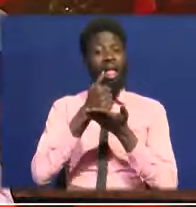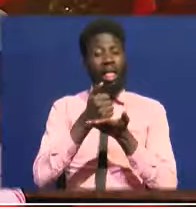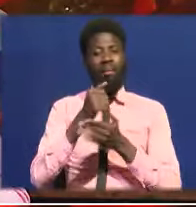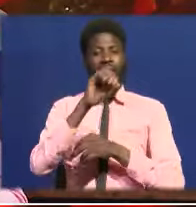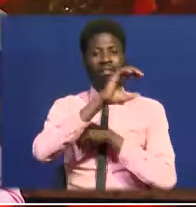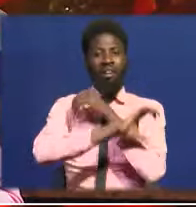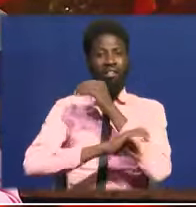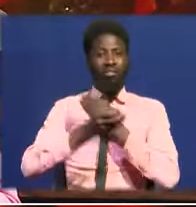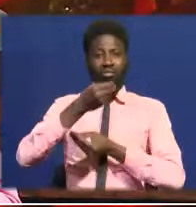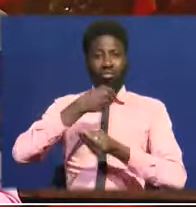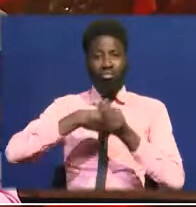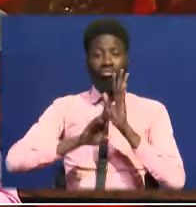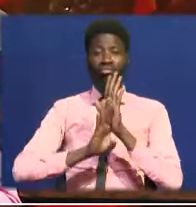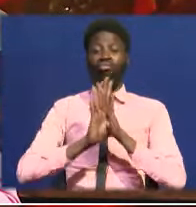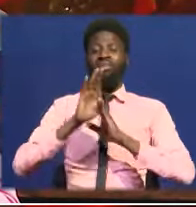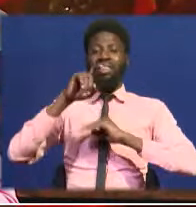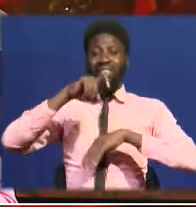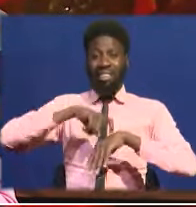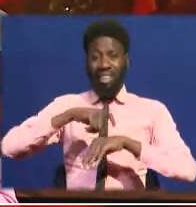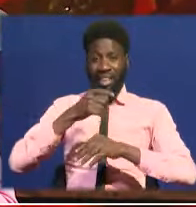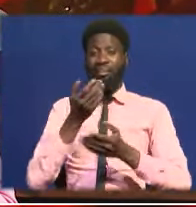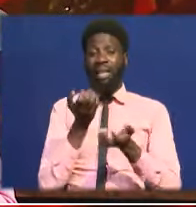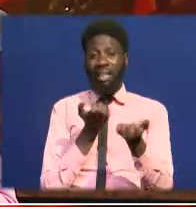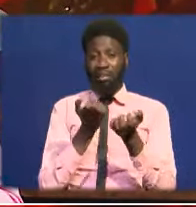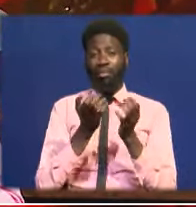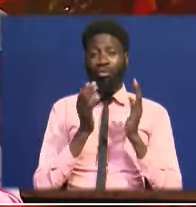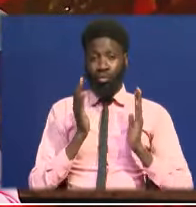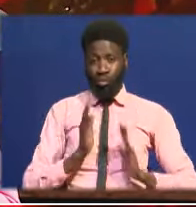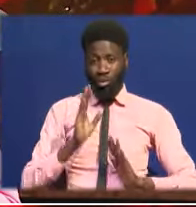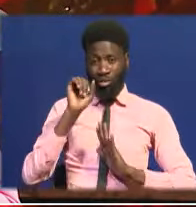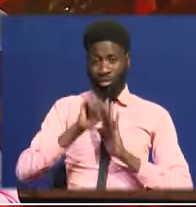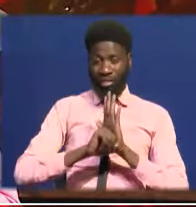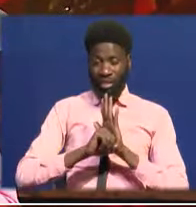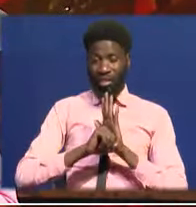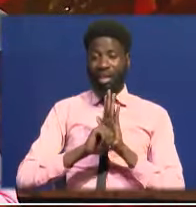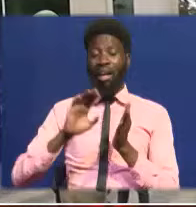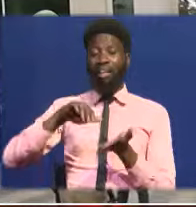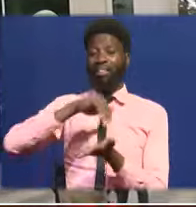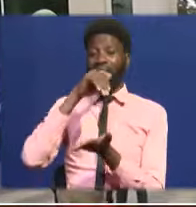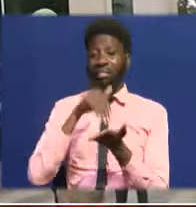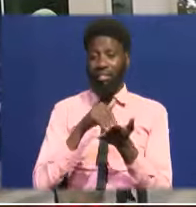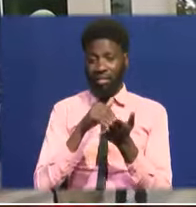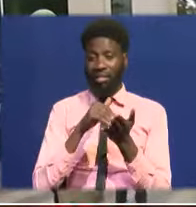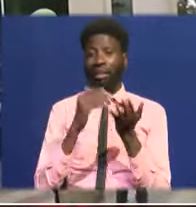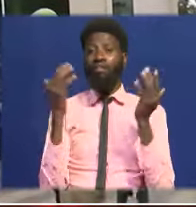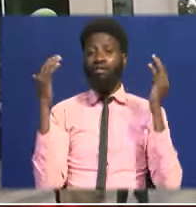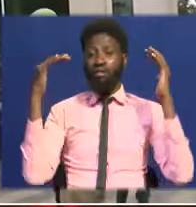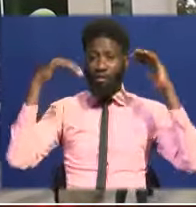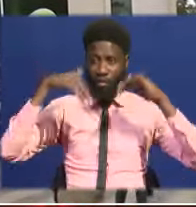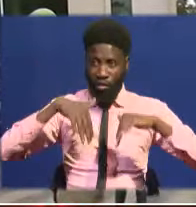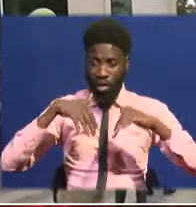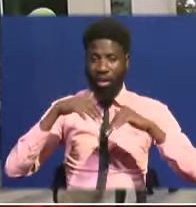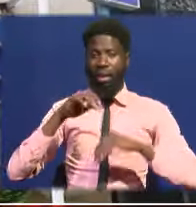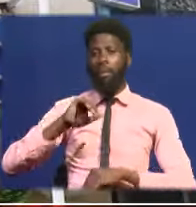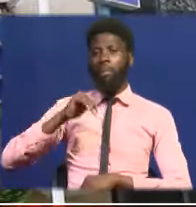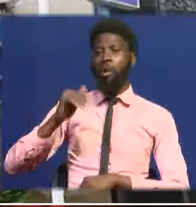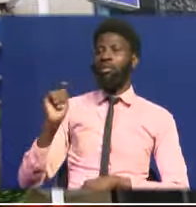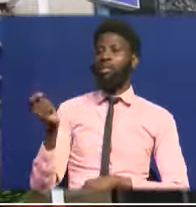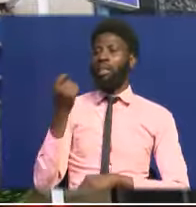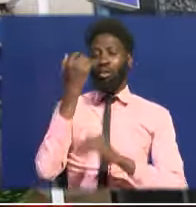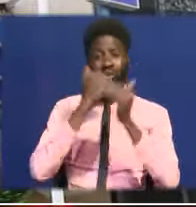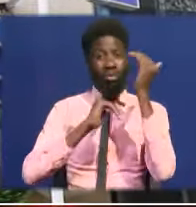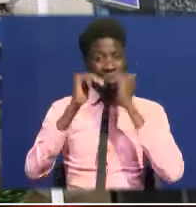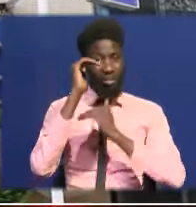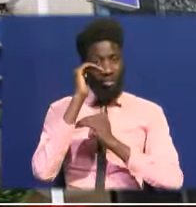Speaking during the Entrepreneurship Hub Africa 2024 forum at Mount Kenya University, Kiharu Member of Parliament